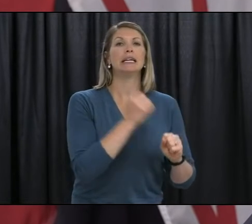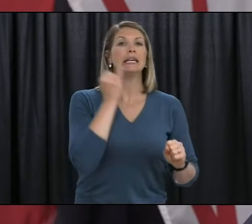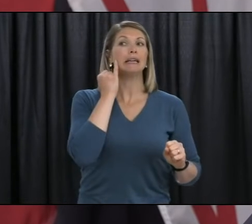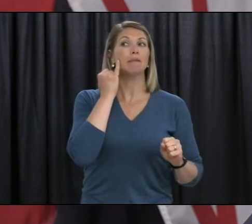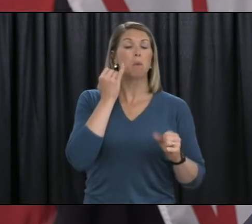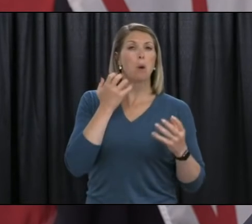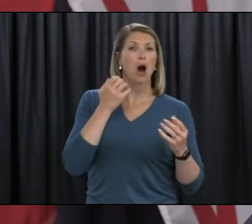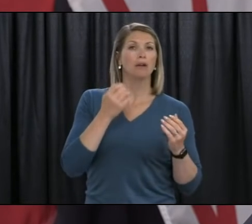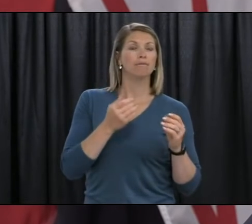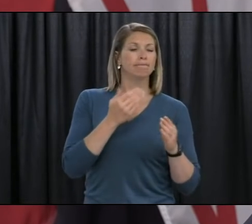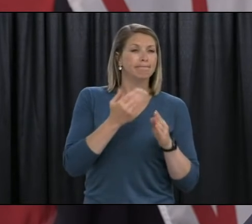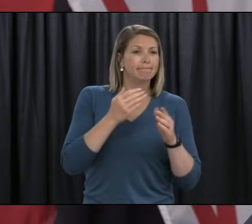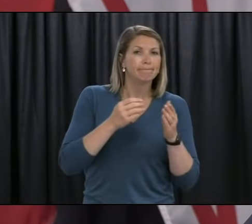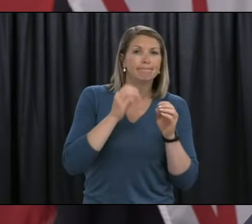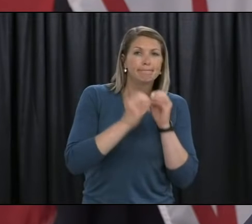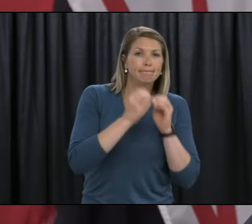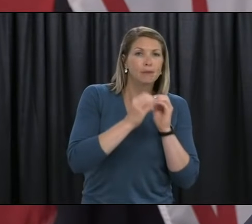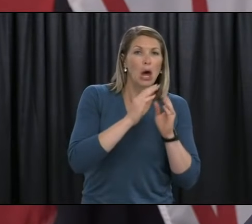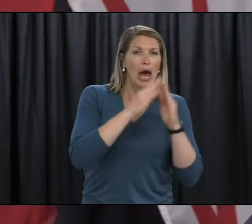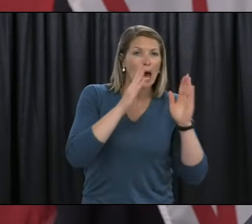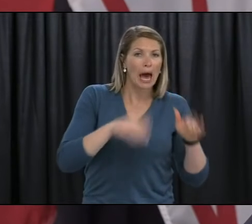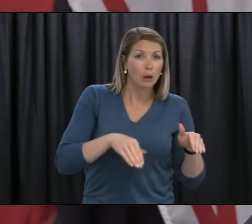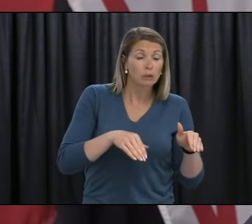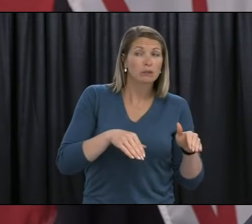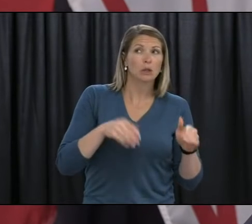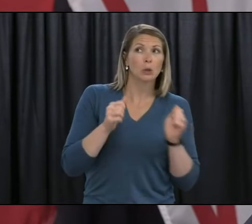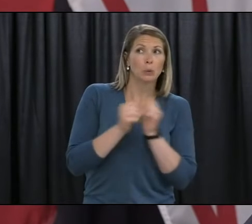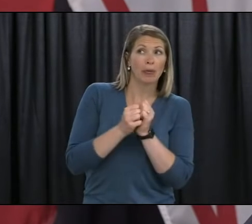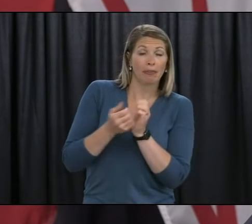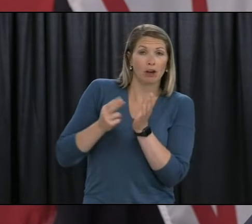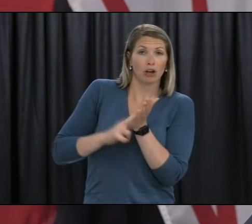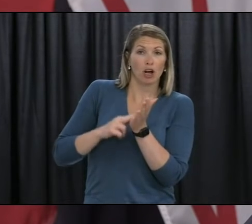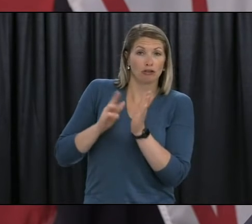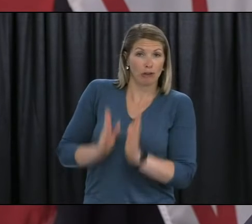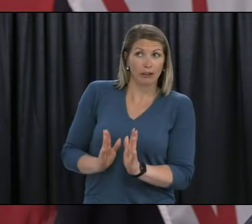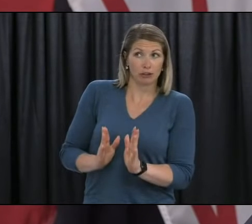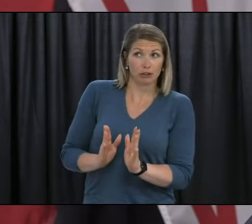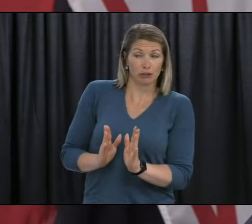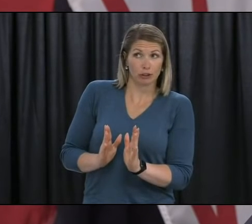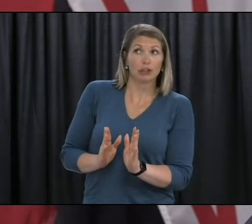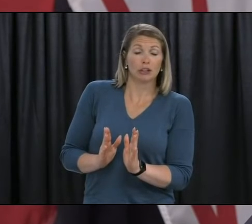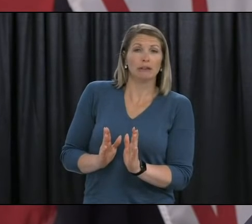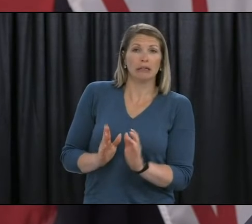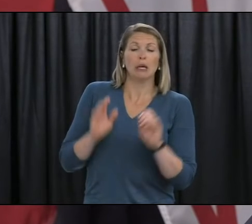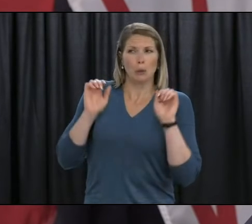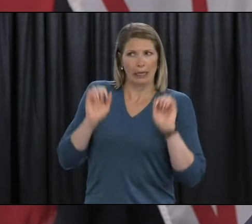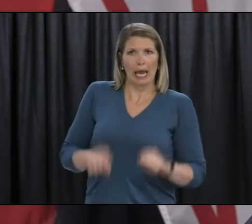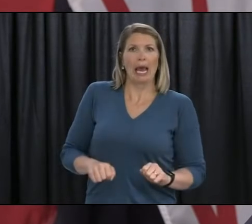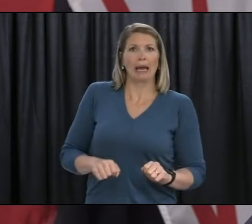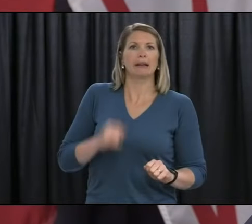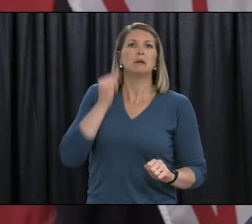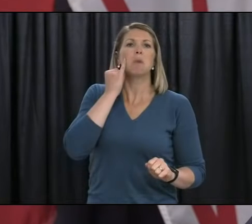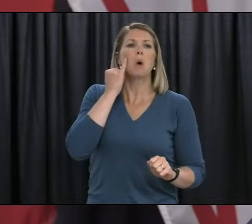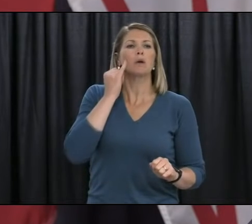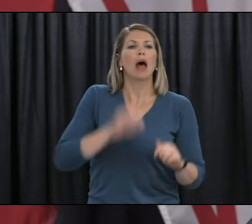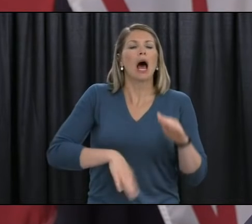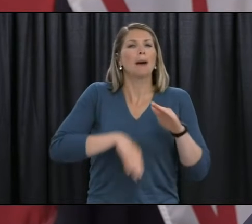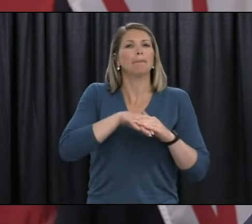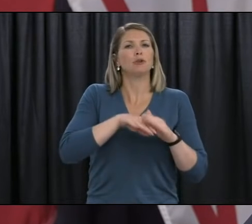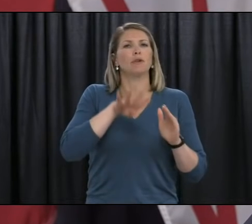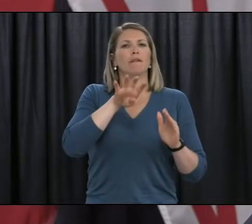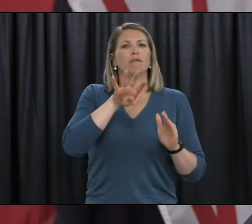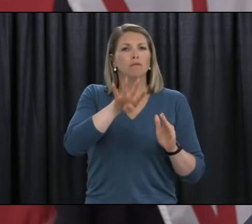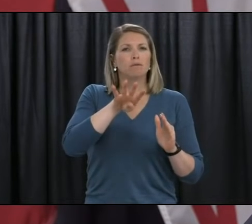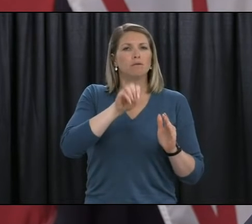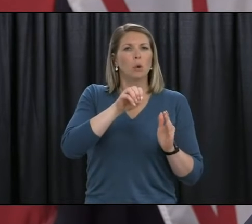contractor, 25% of that would be rebated. So if you got $40,000 worth to do, $10,000 would come back from the rebate program. And